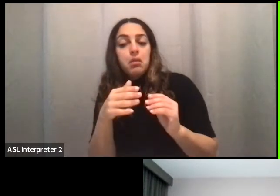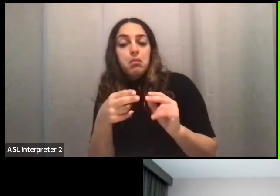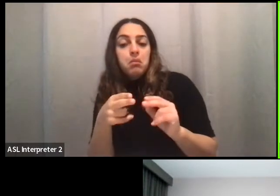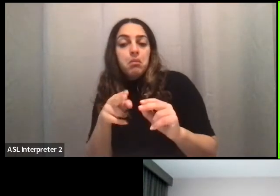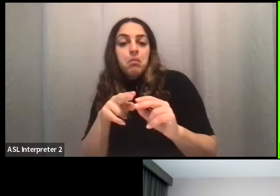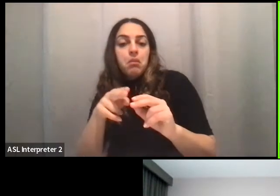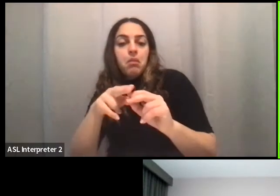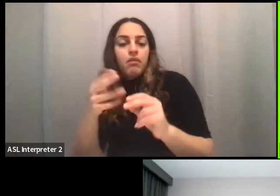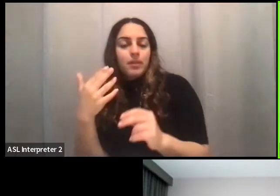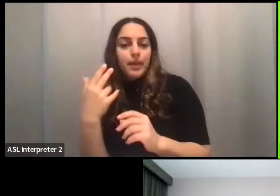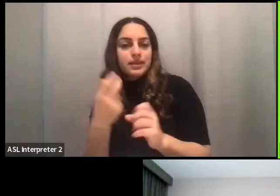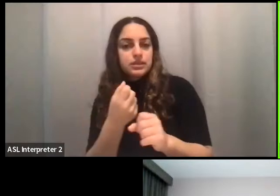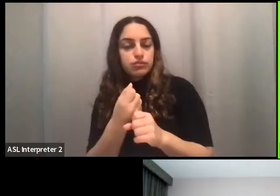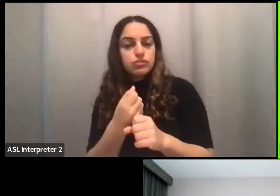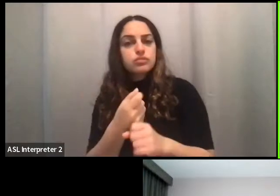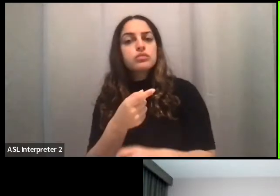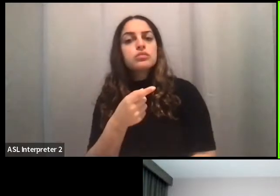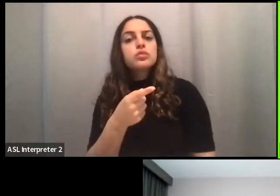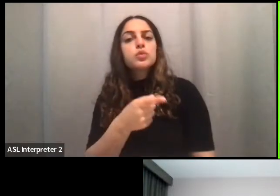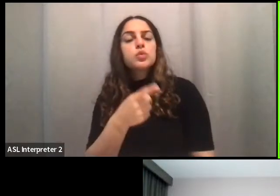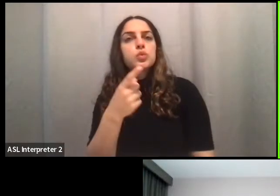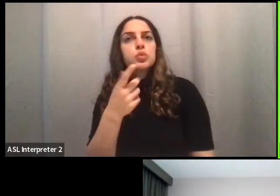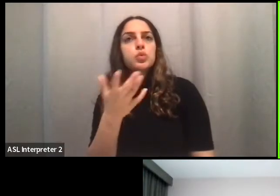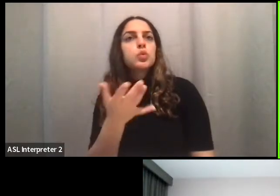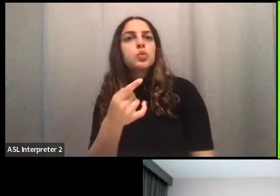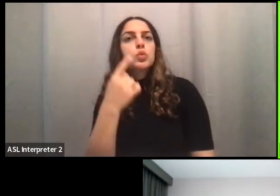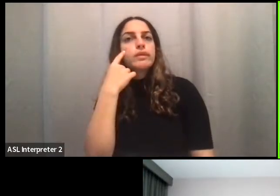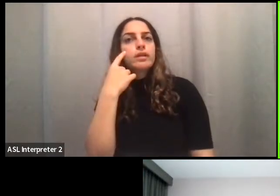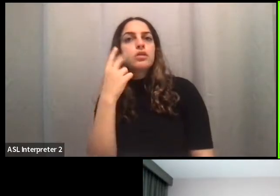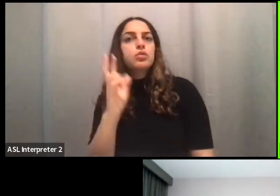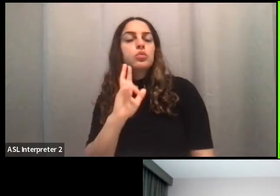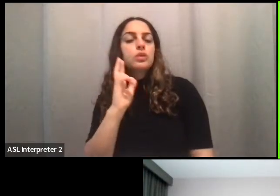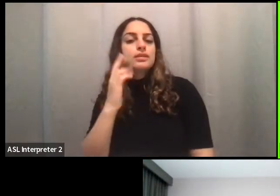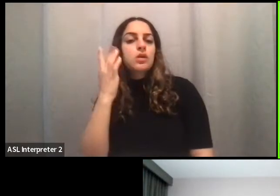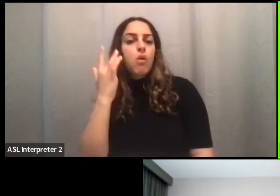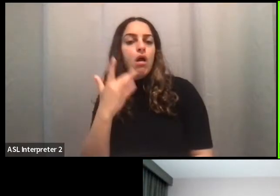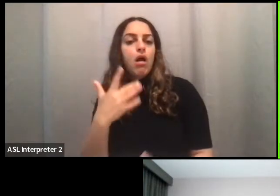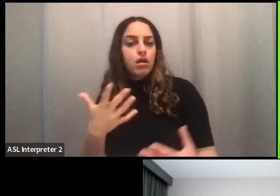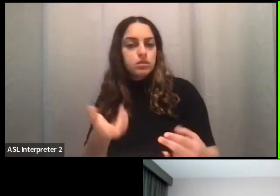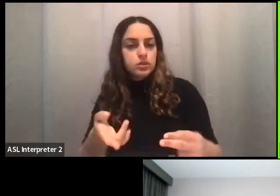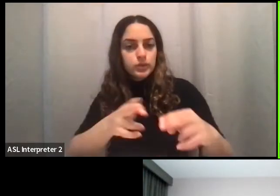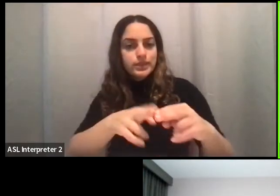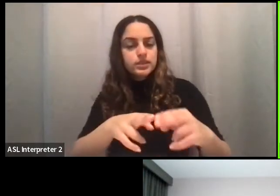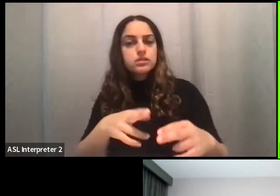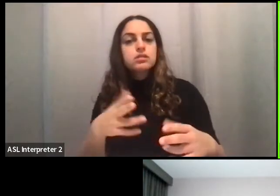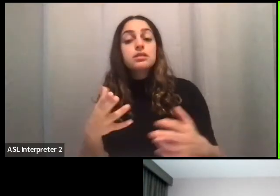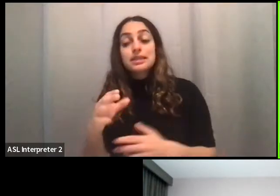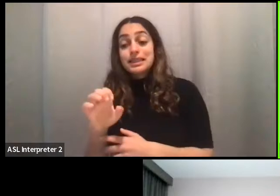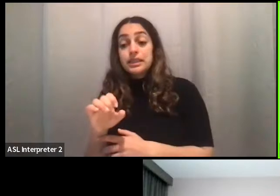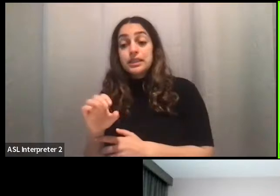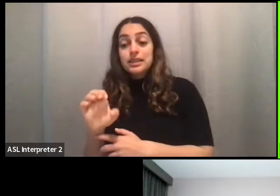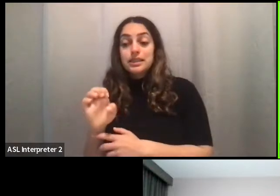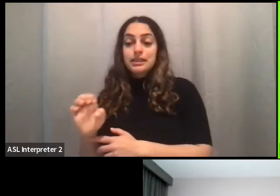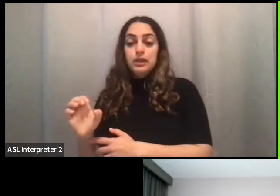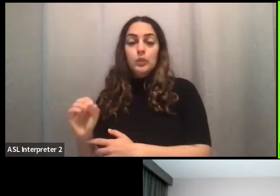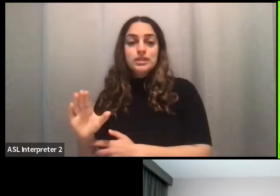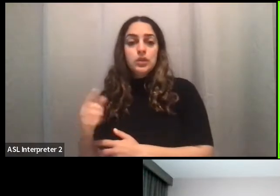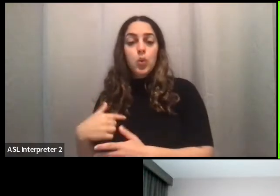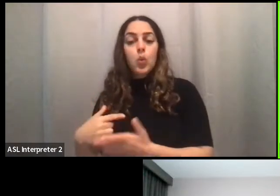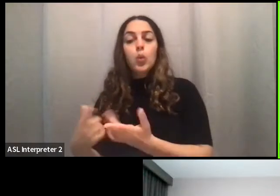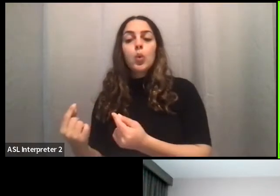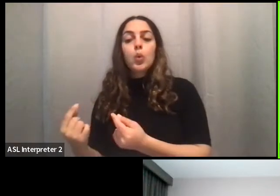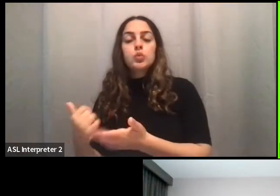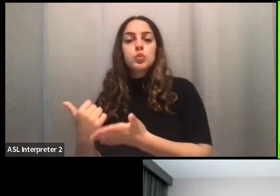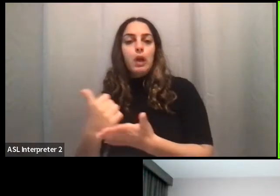um what do you think is driving these increases and what could the eeoc do to help sustain